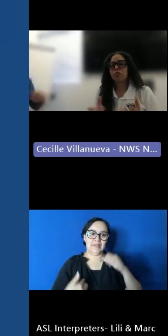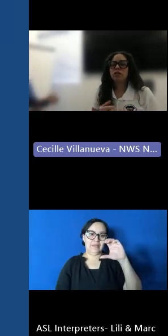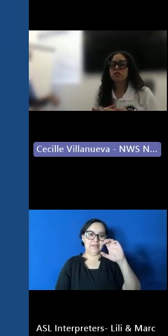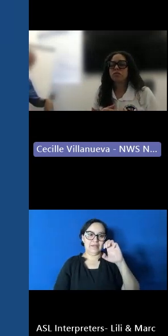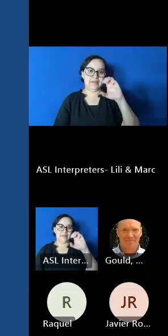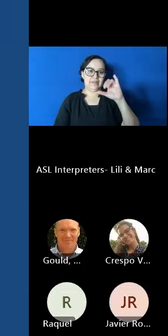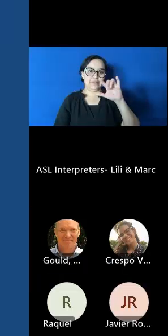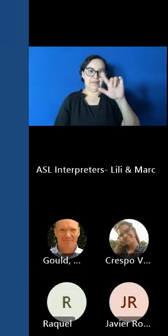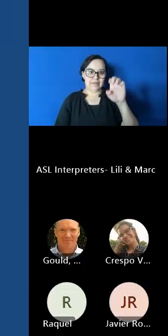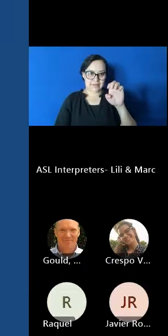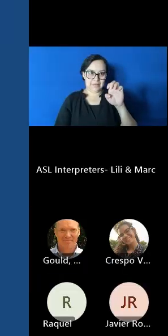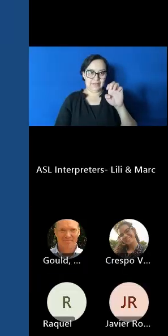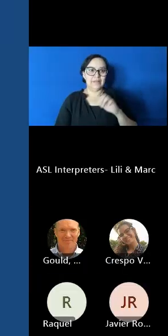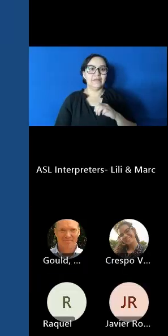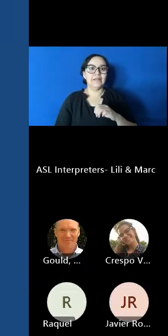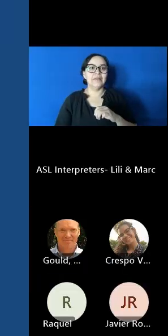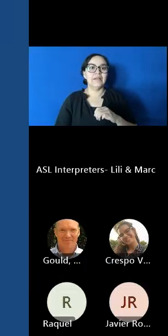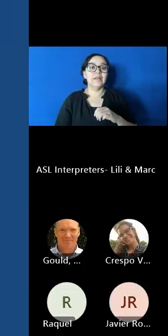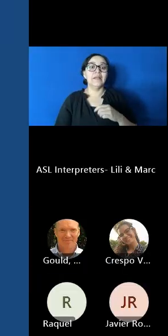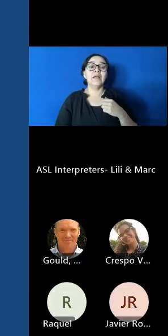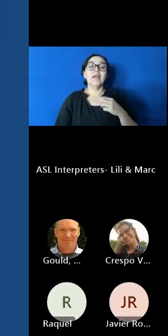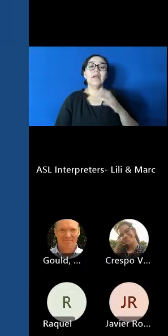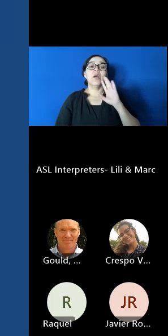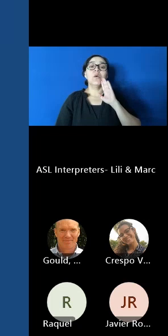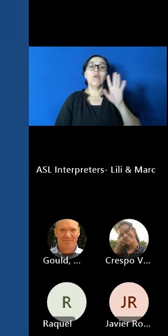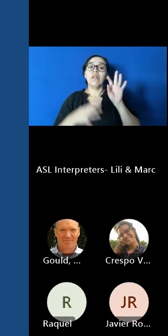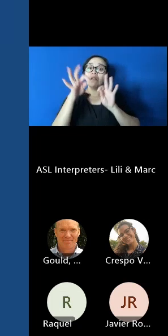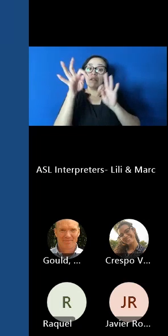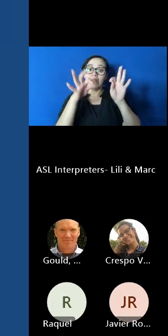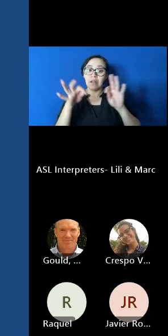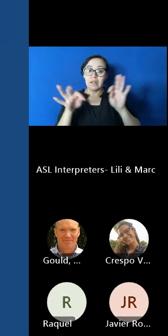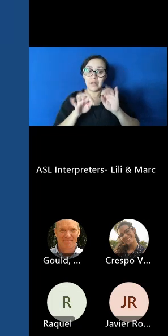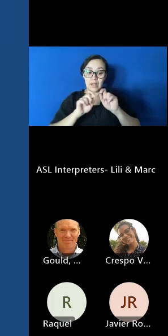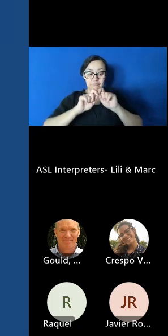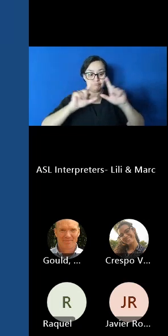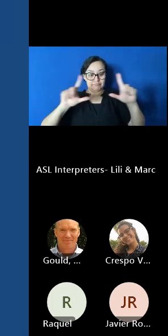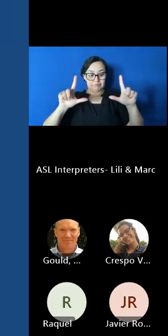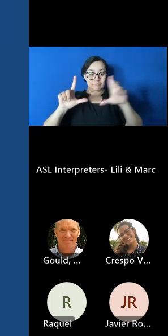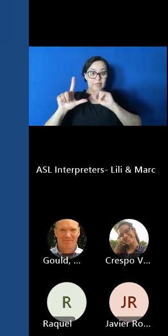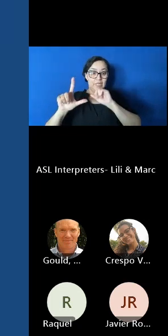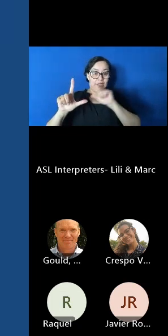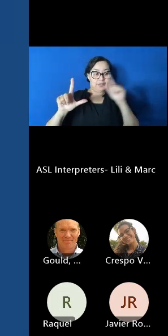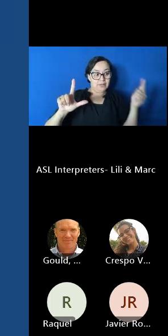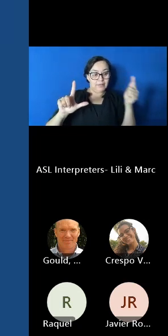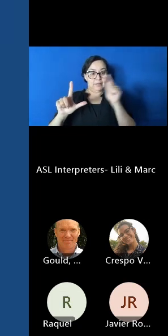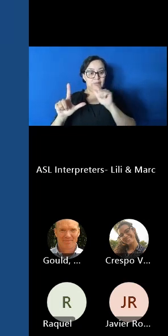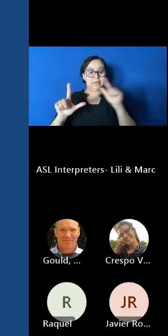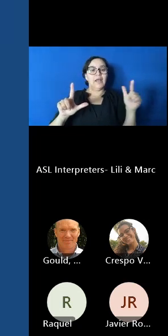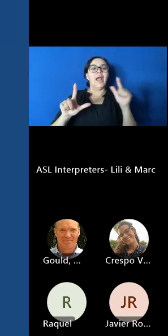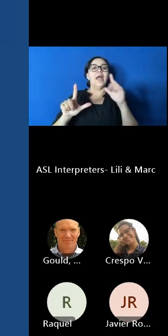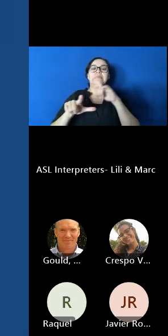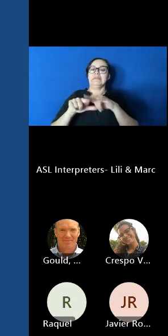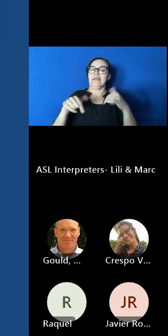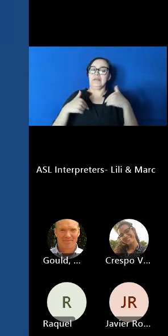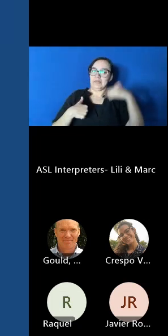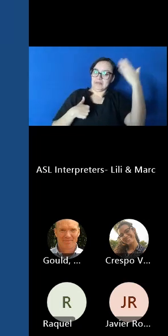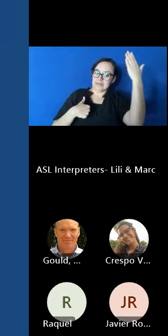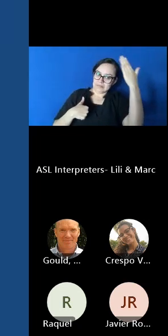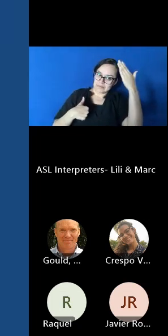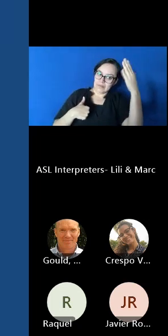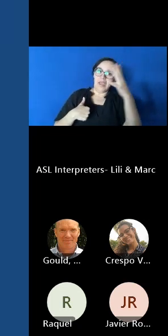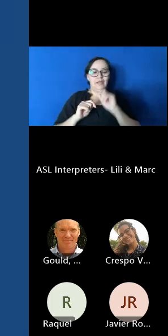el formato va a ser entre la presentación The y format will entonces, be switchando between the cambiando hacia presentation herramientas para hacer la and demostración. switching